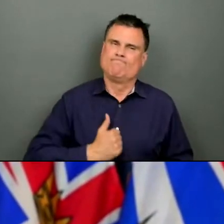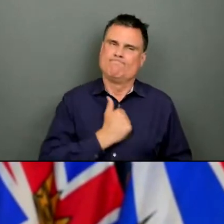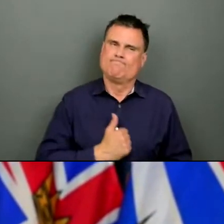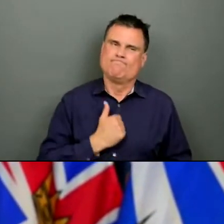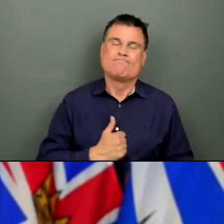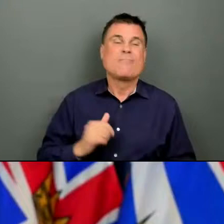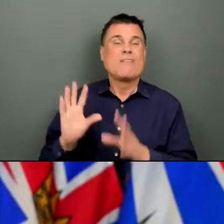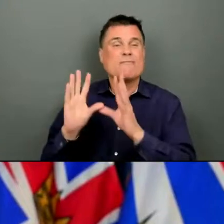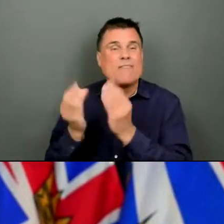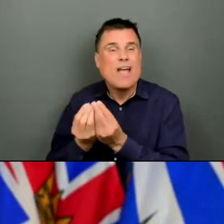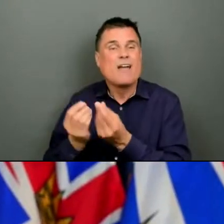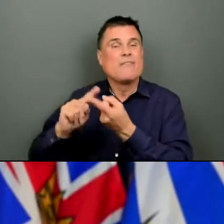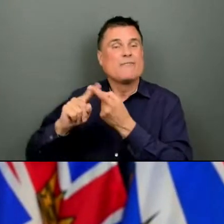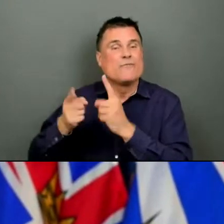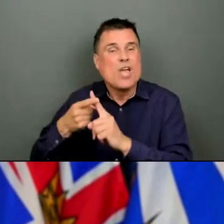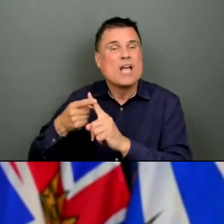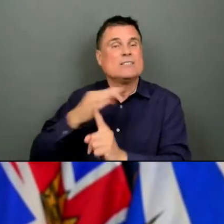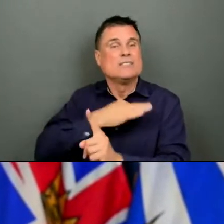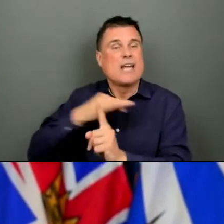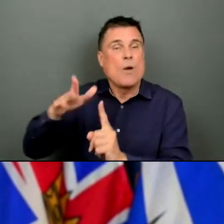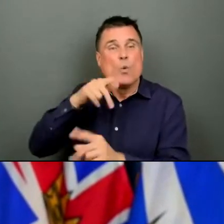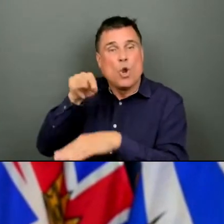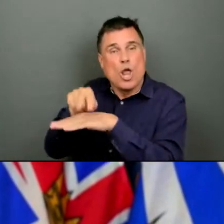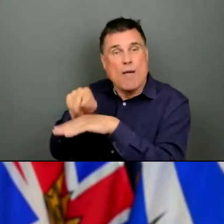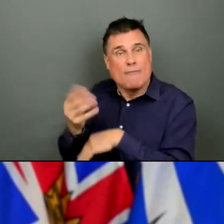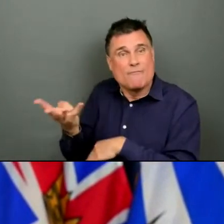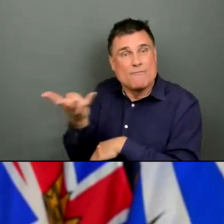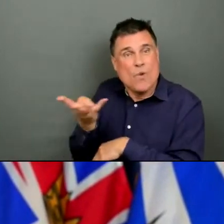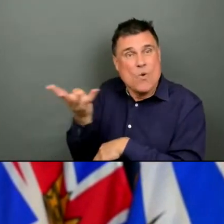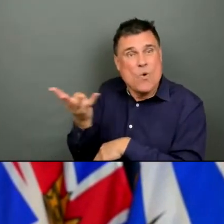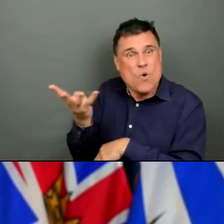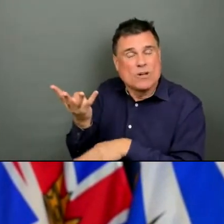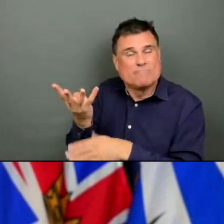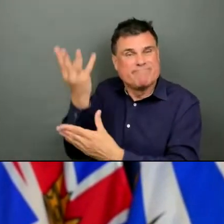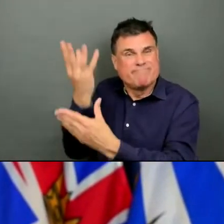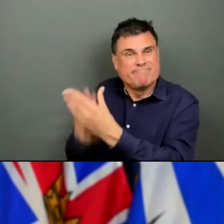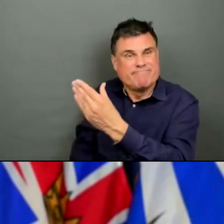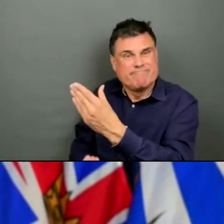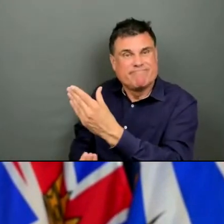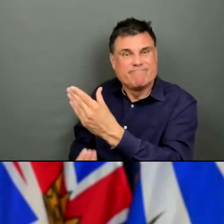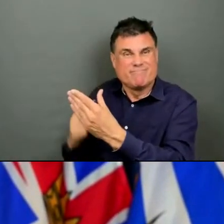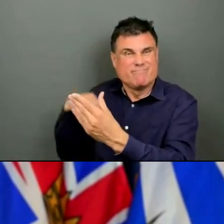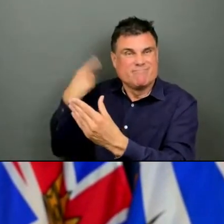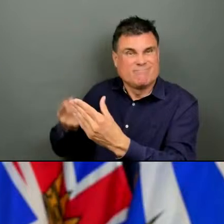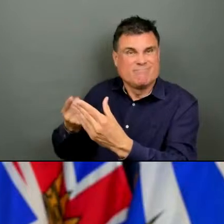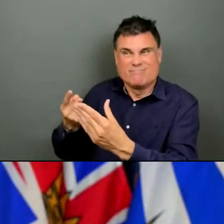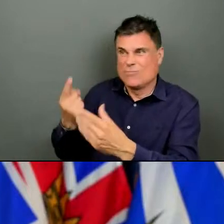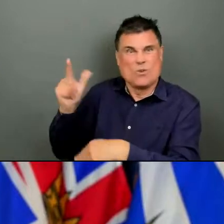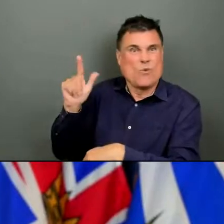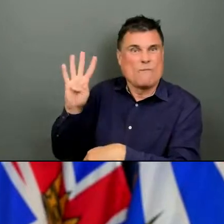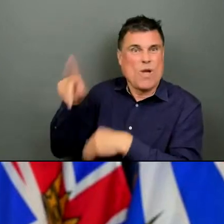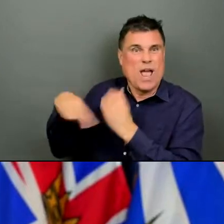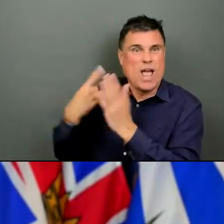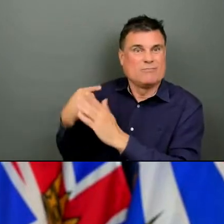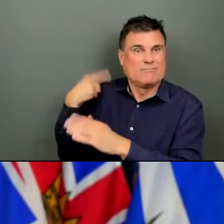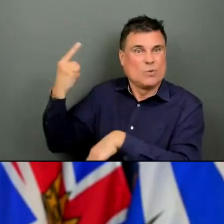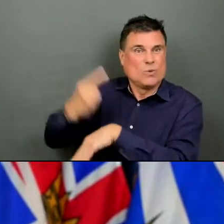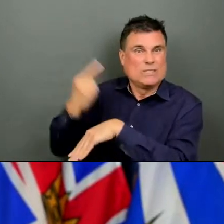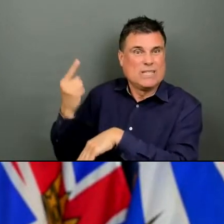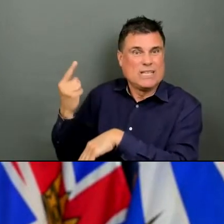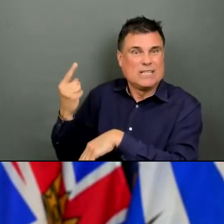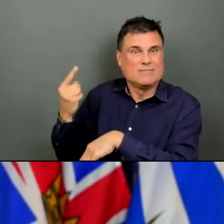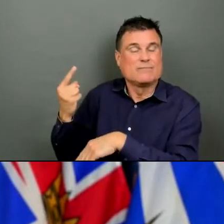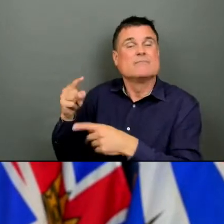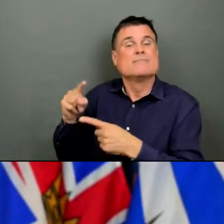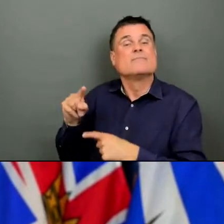of the four people who passed away linked to COVID-19 in British Columbia in the last 24 hours, two in Fraser Health, two in Vancouver